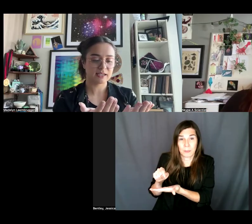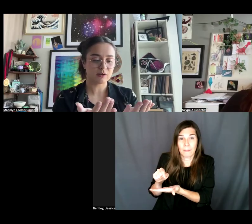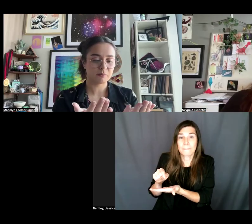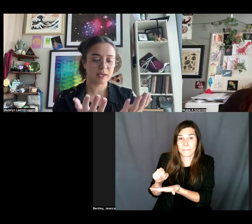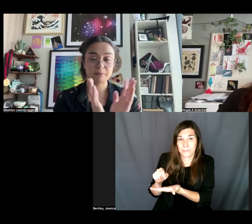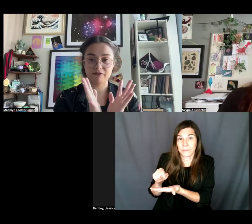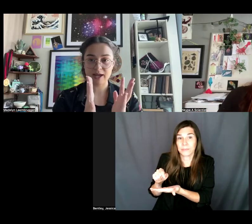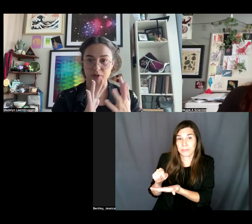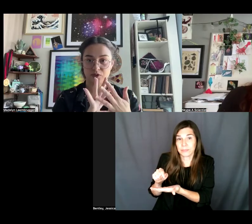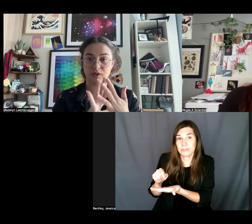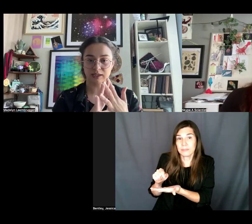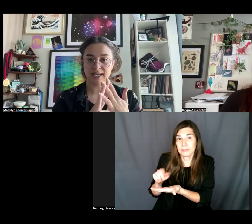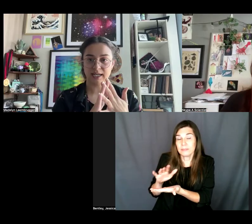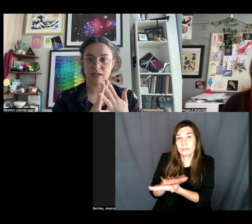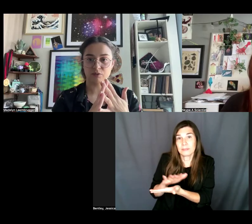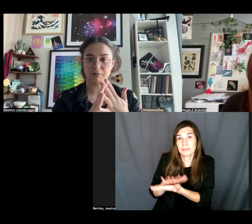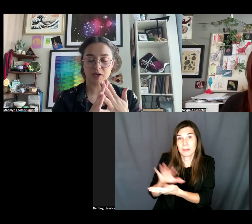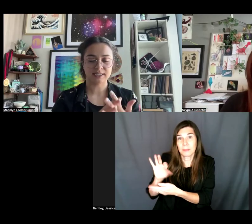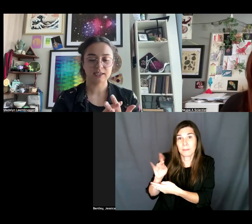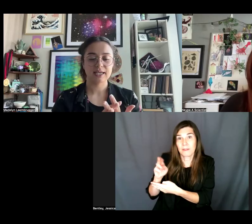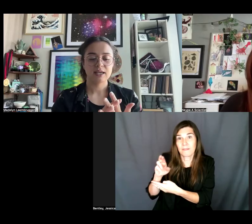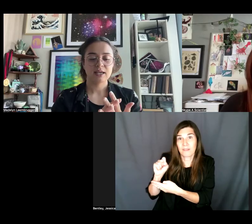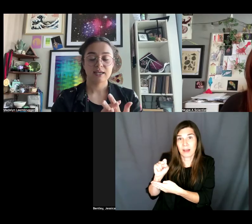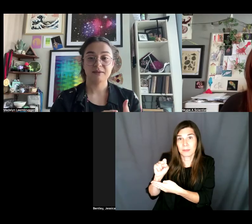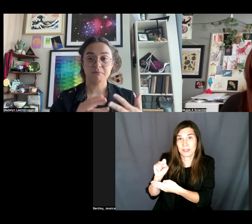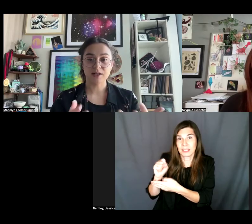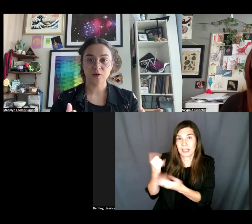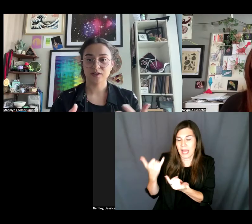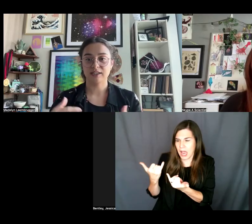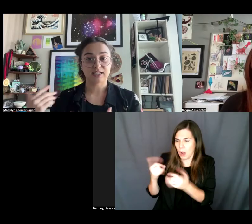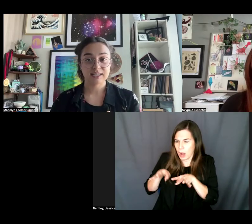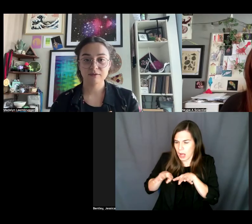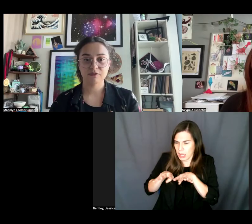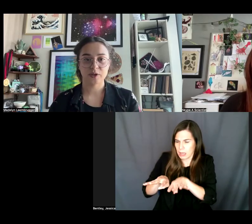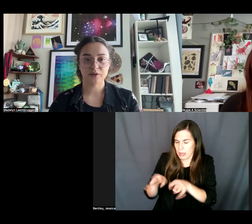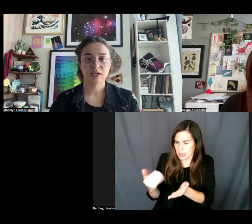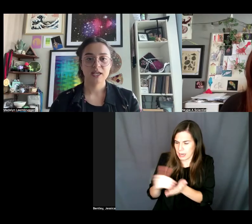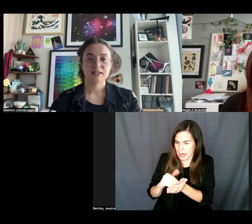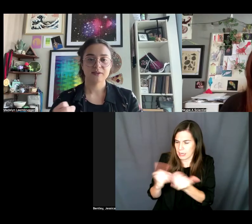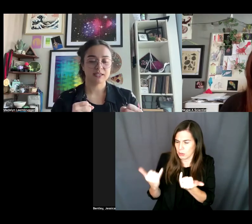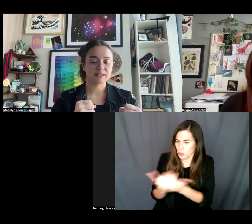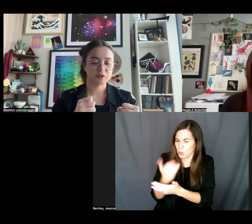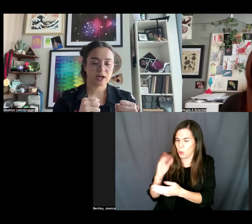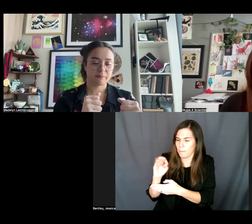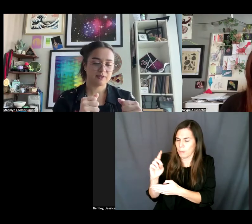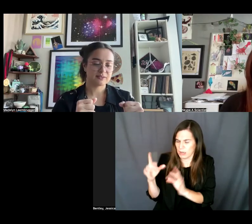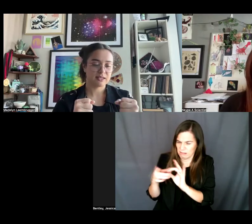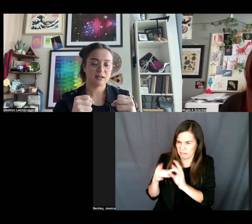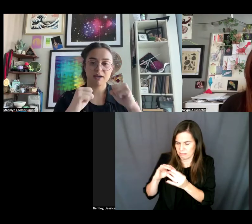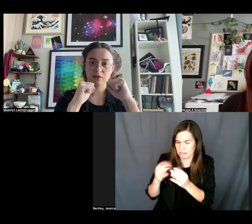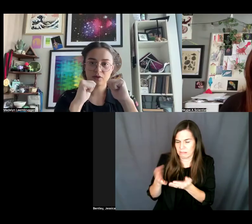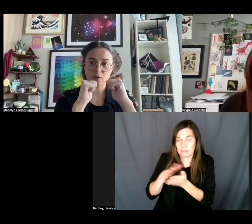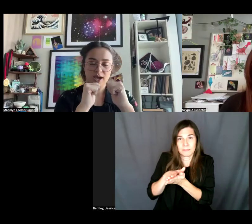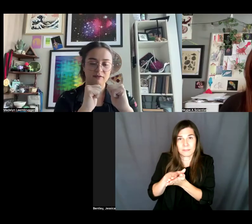that's the paper fibers realigning and rebonding. In metal, in like tin foil, something similar happens.